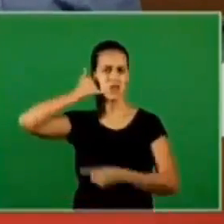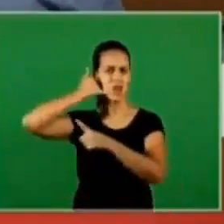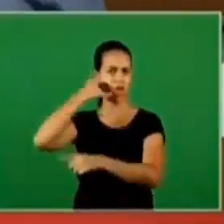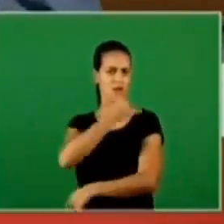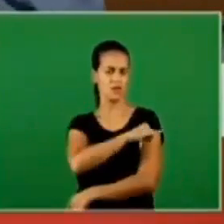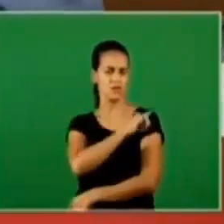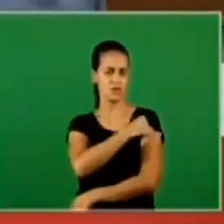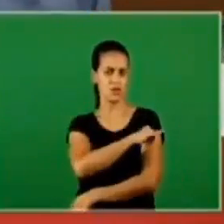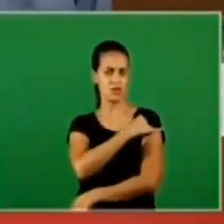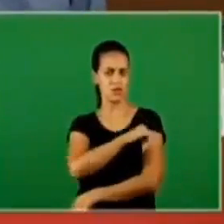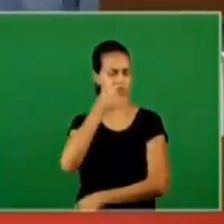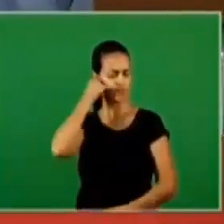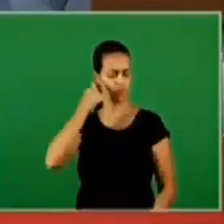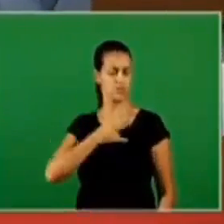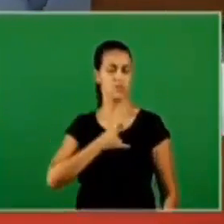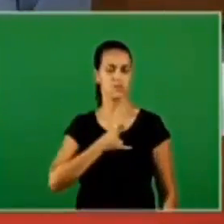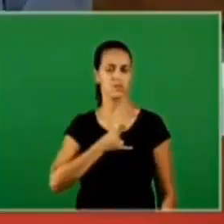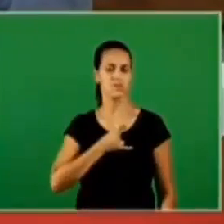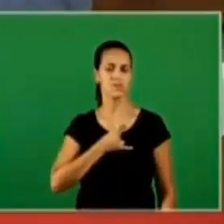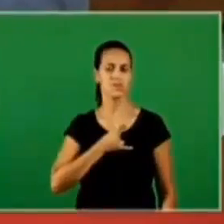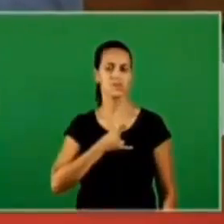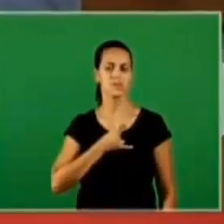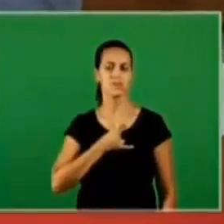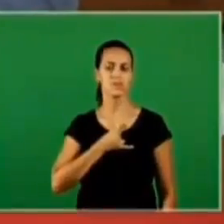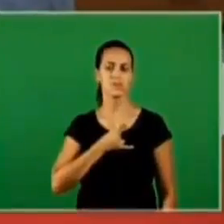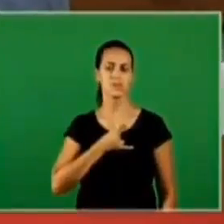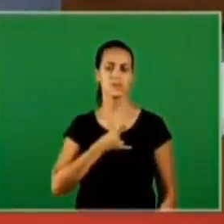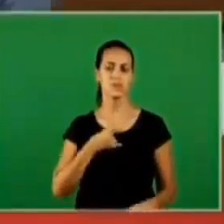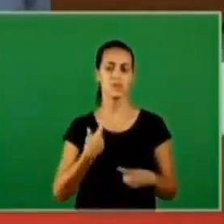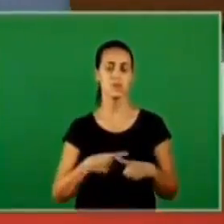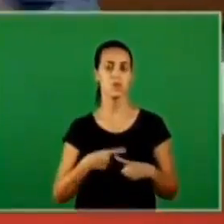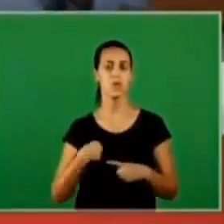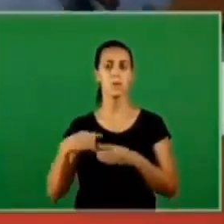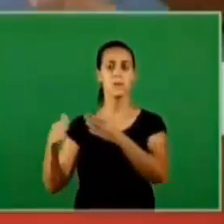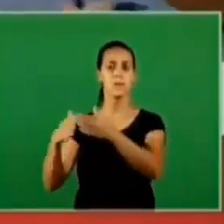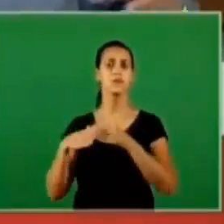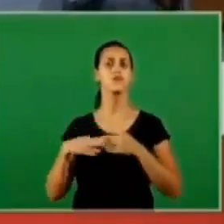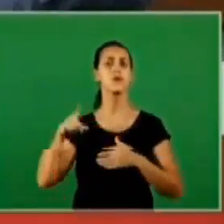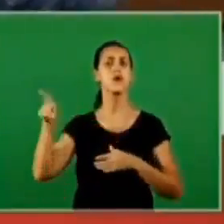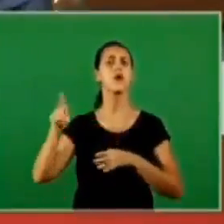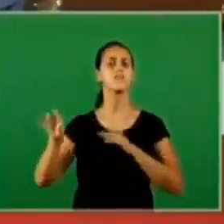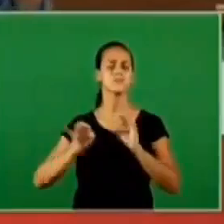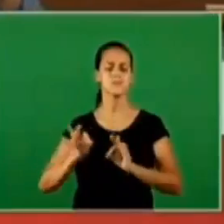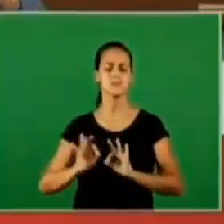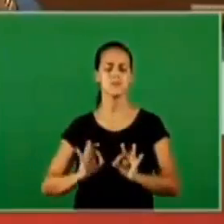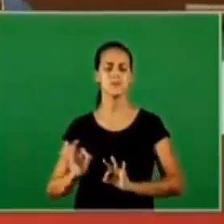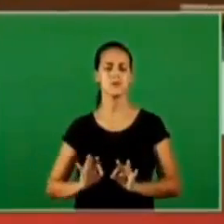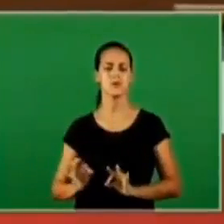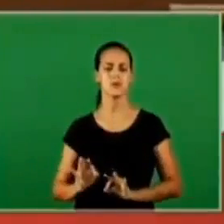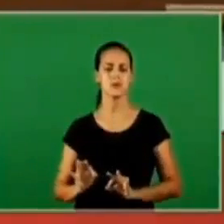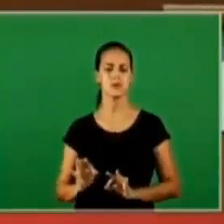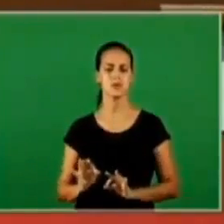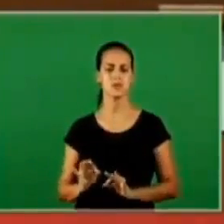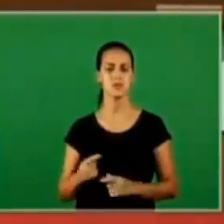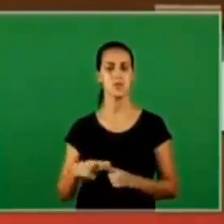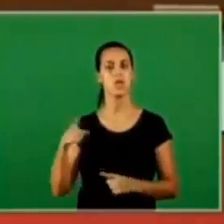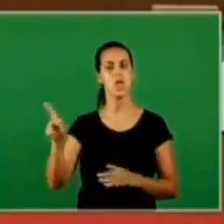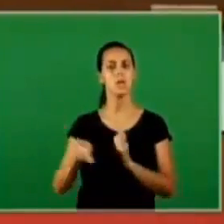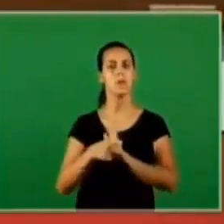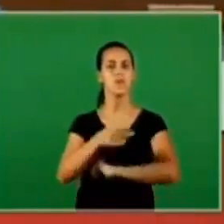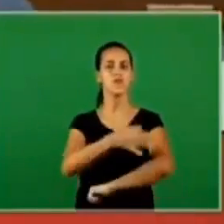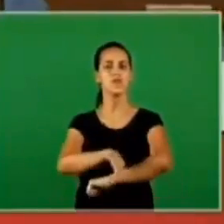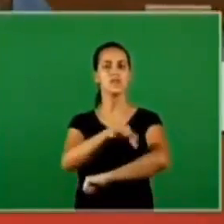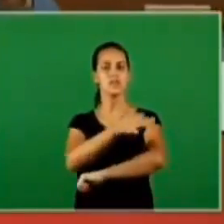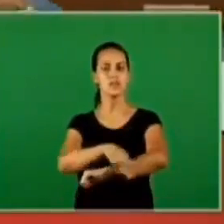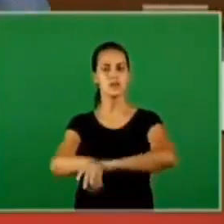Rio de Janeiro. There is a topic. I asked this individual to make